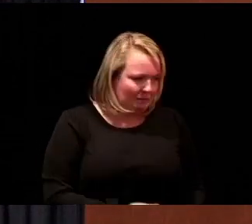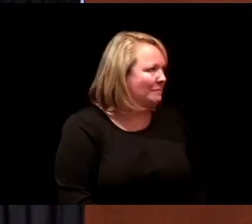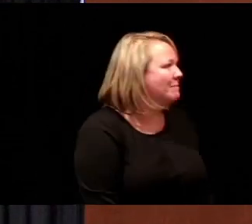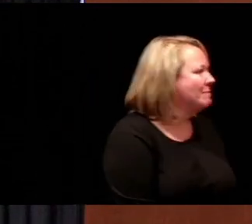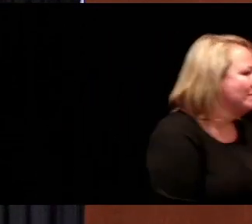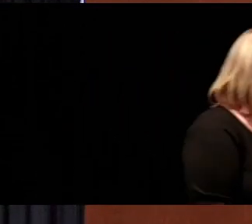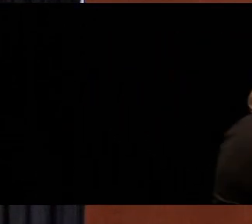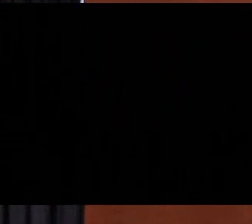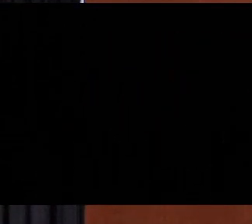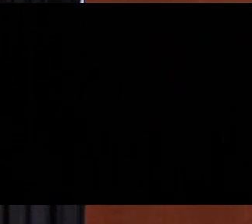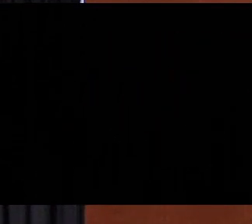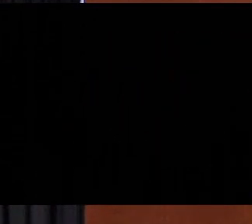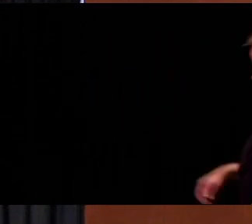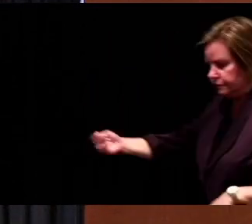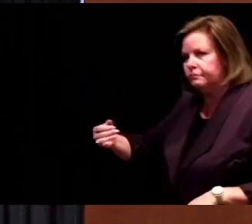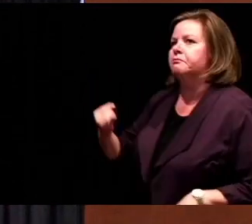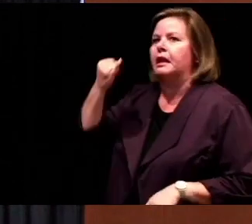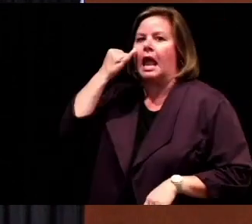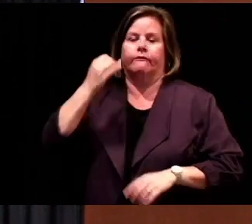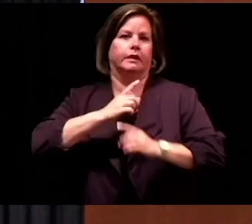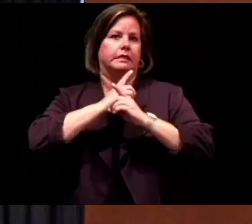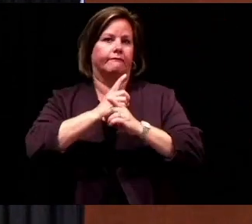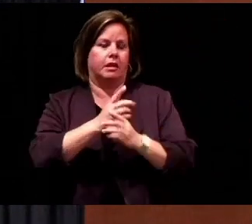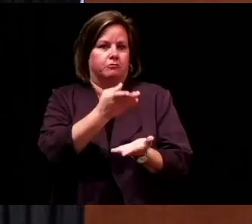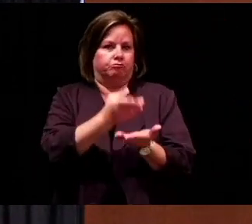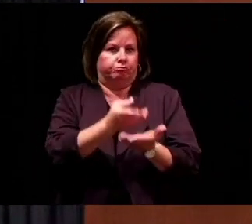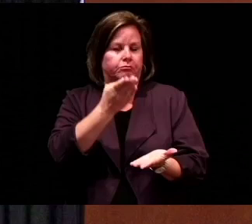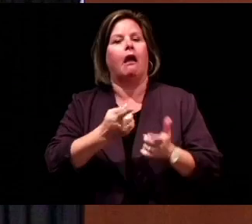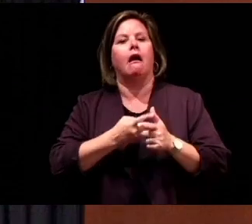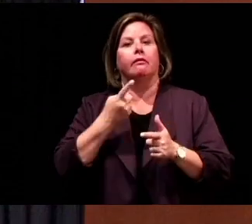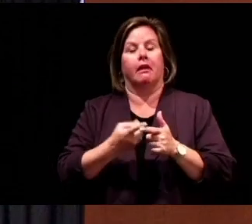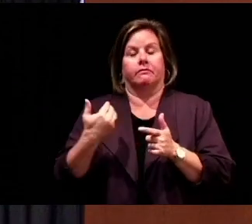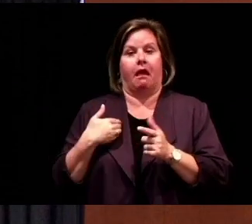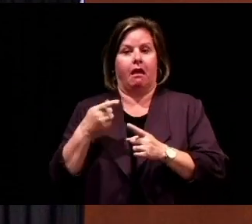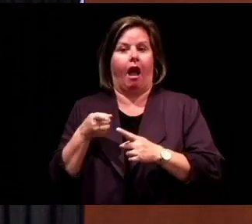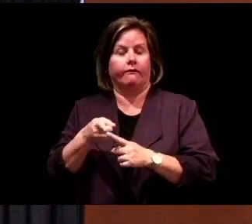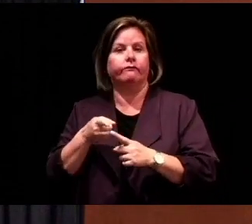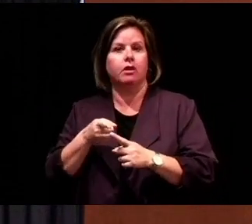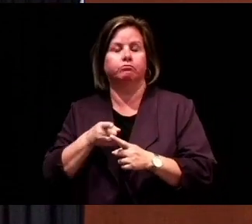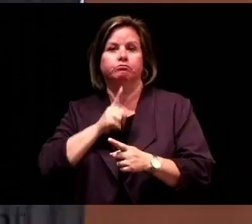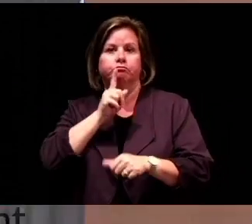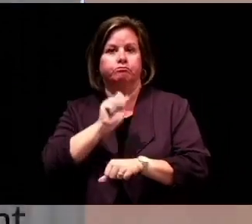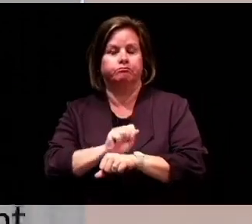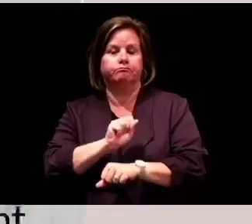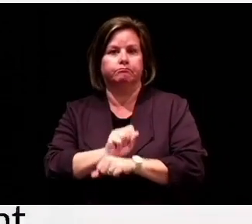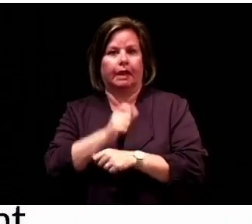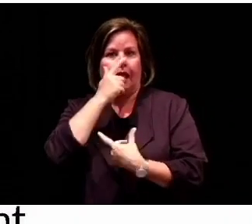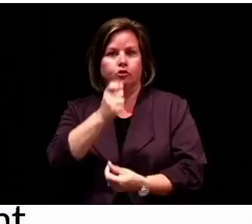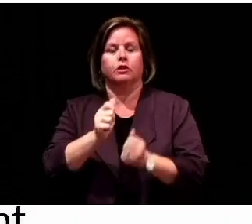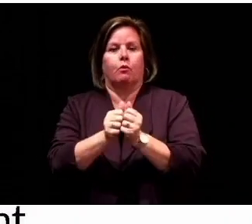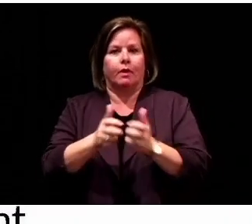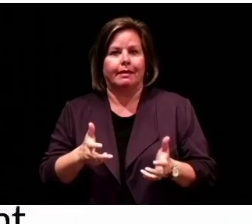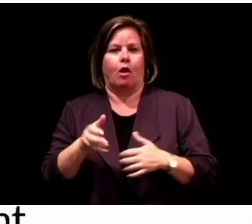there. It often gets overlooked in cases. I'm going to come back to it in a second. Then once that's shown,